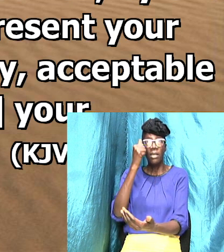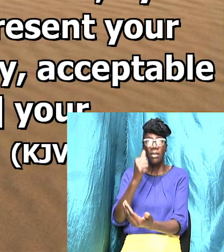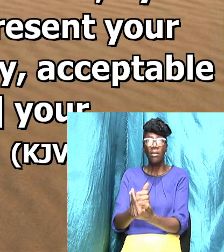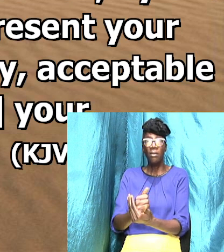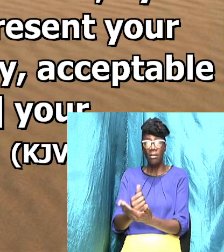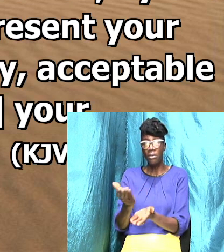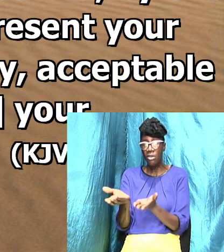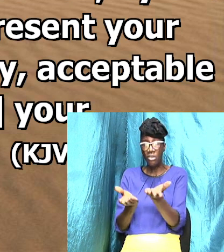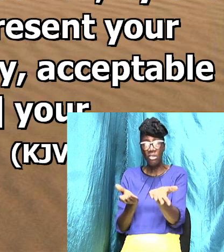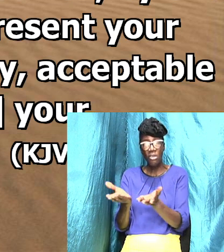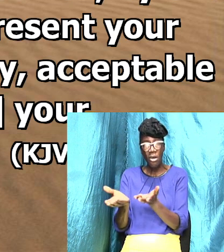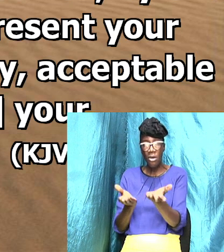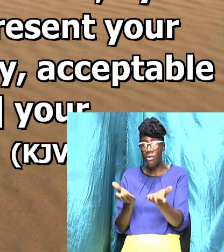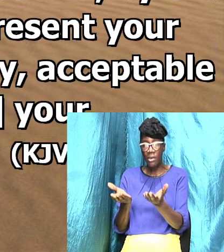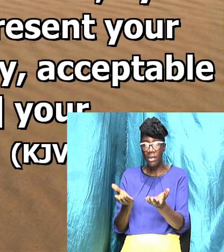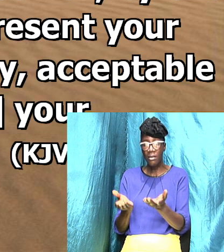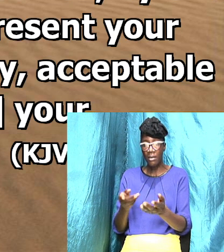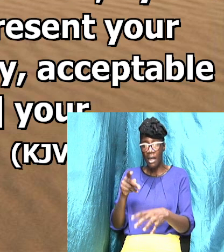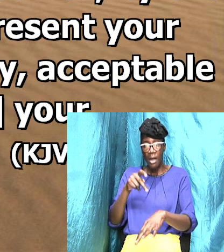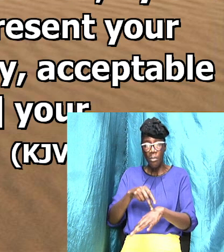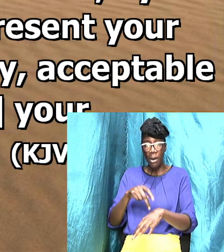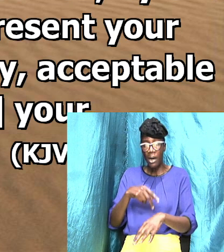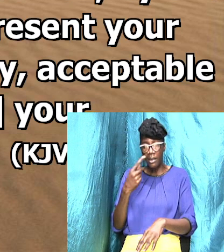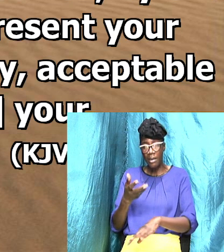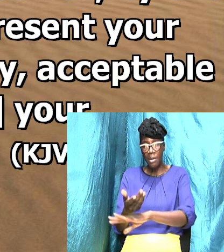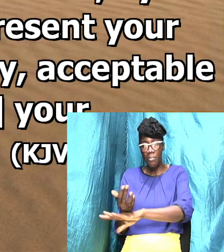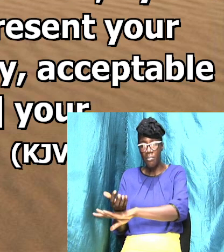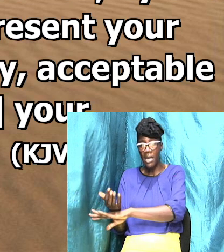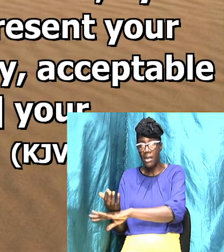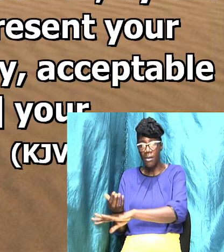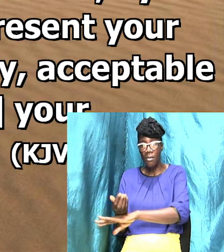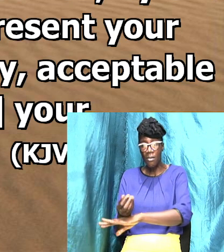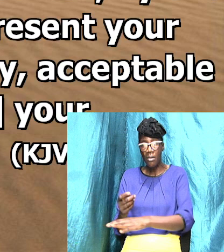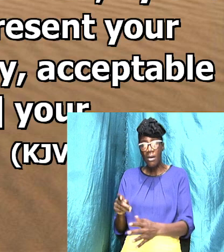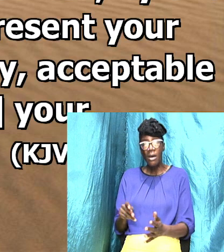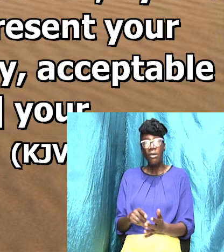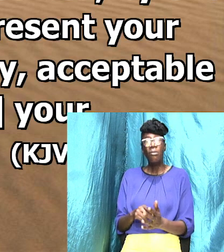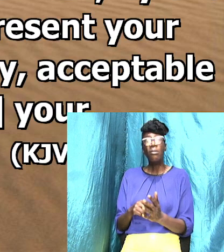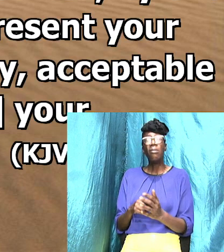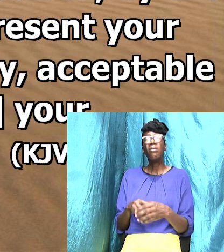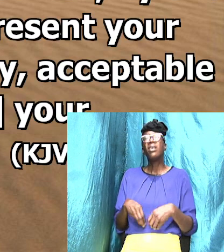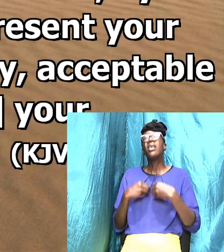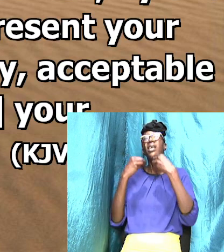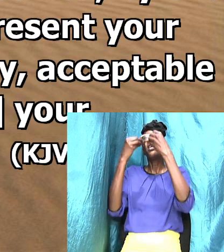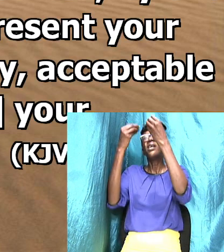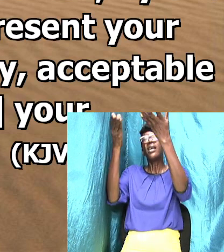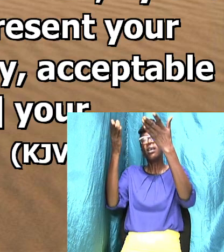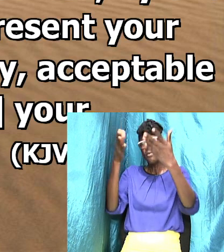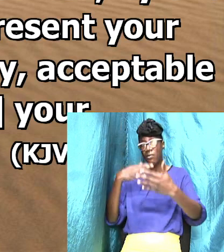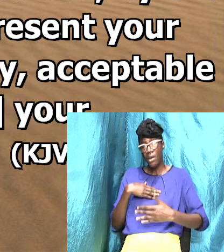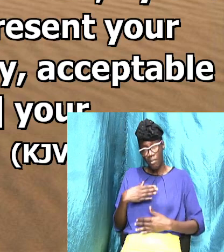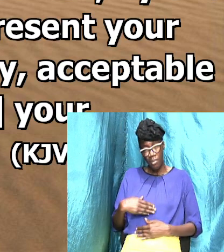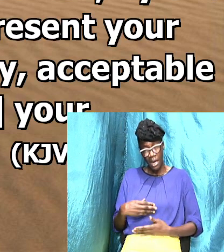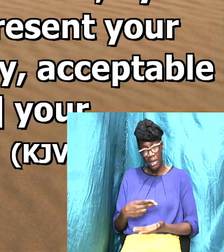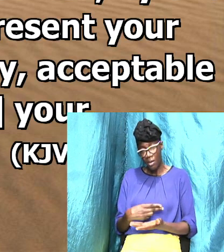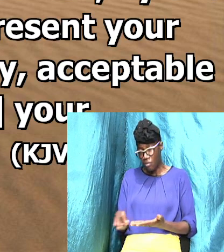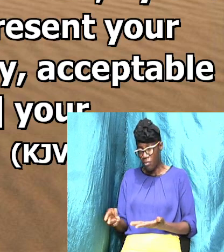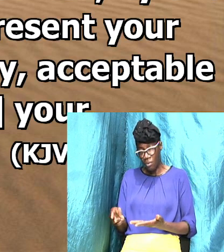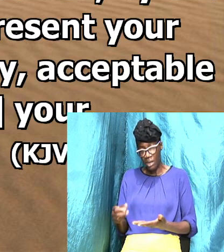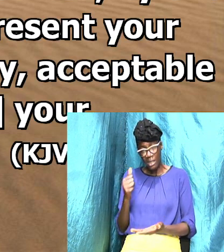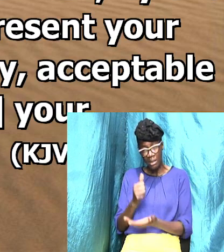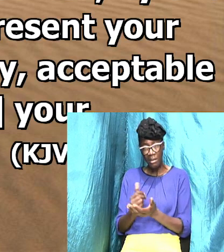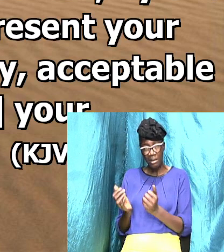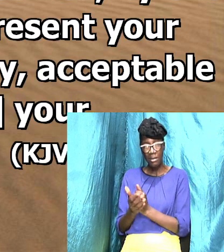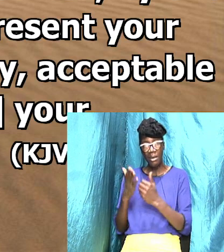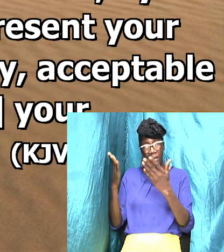I beseech you, therefore, present your bodies a living sacrifice, holy, pleasing to God.